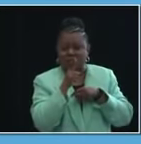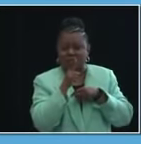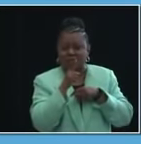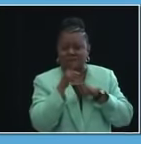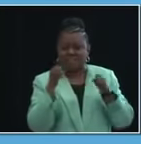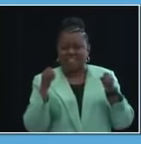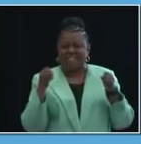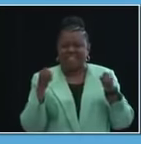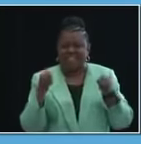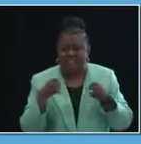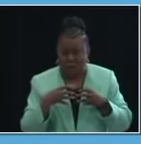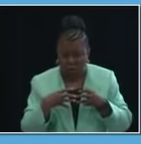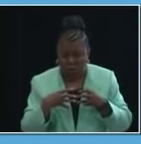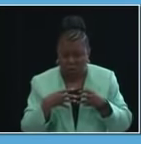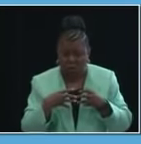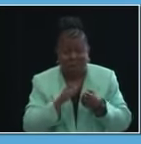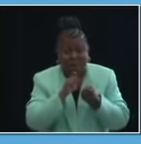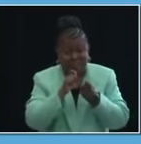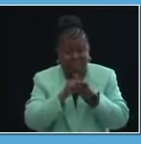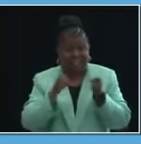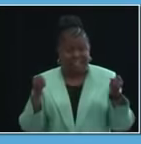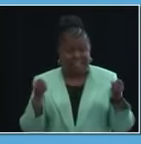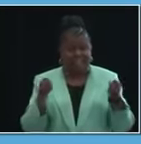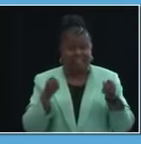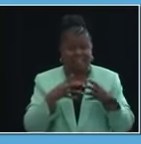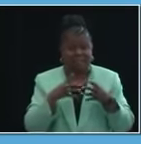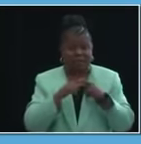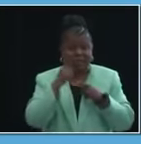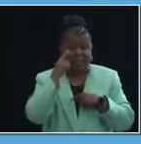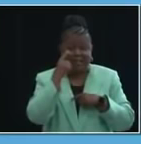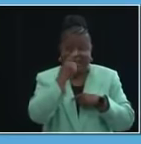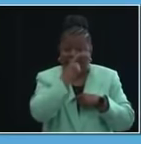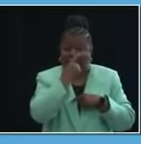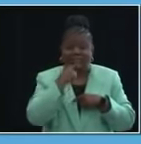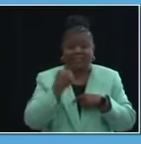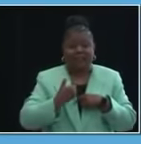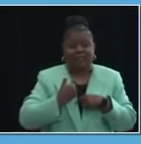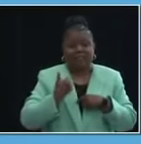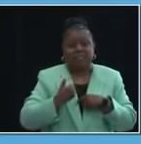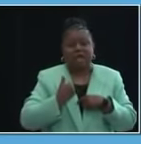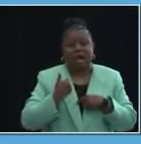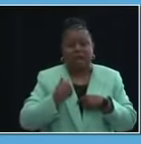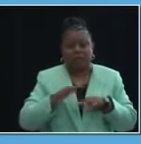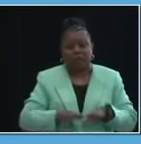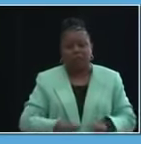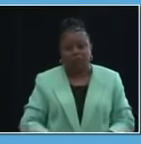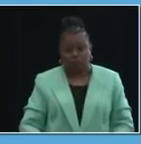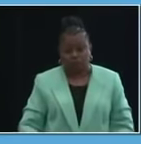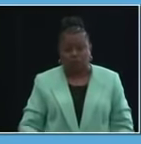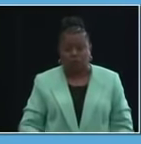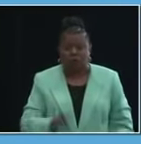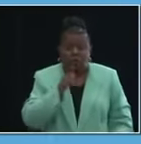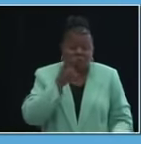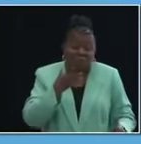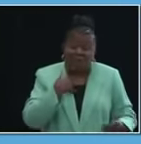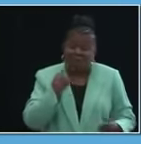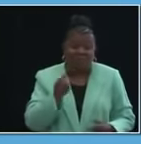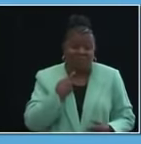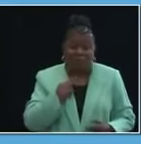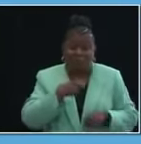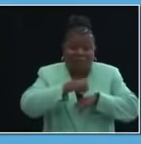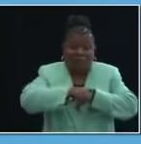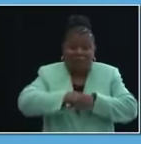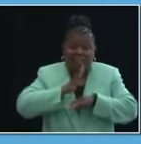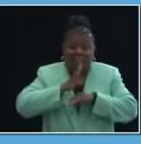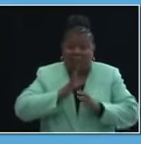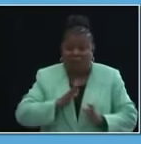fear, and particularly the fear in the eyes of young children who may have been the only English